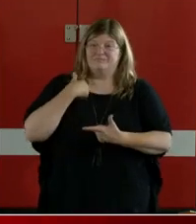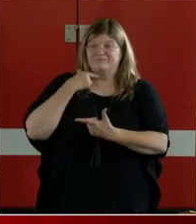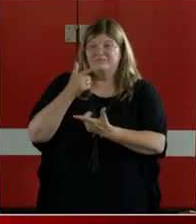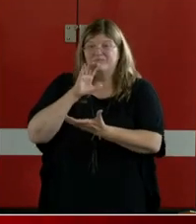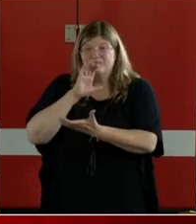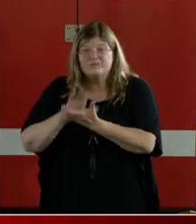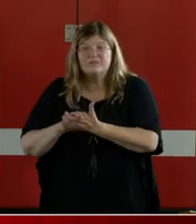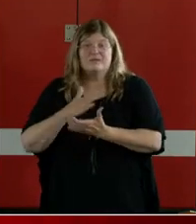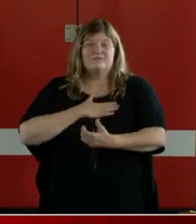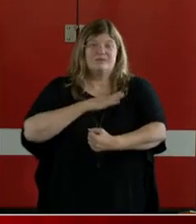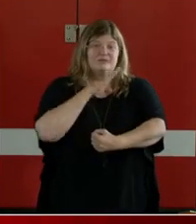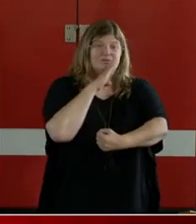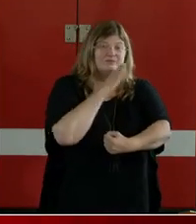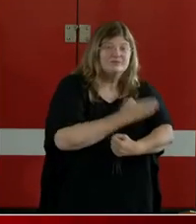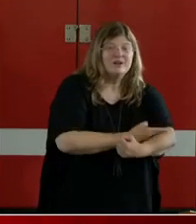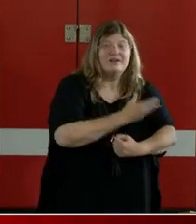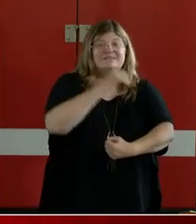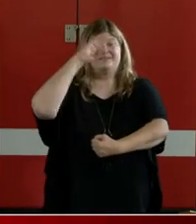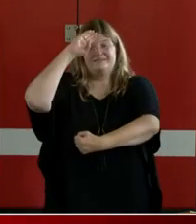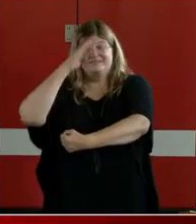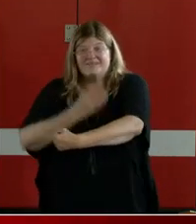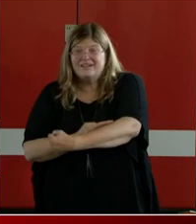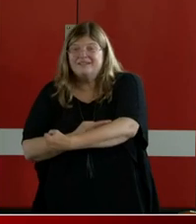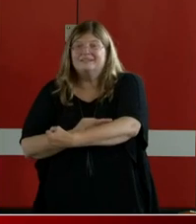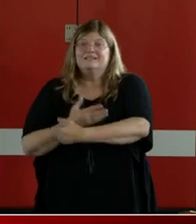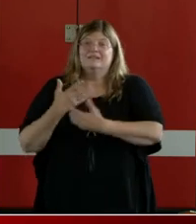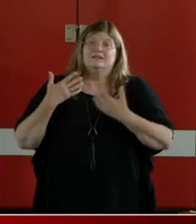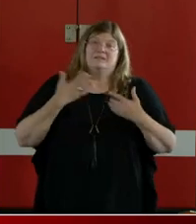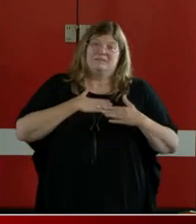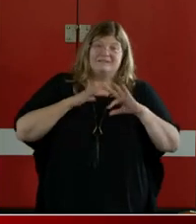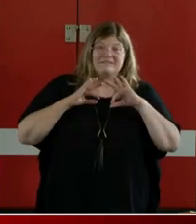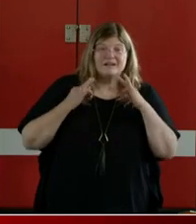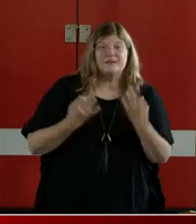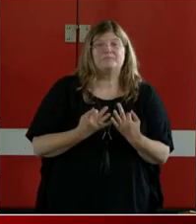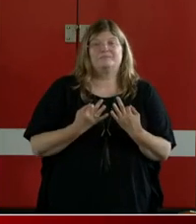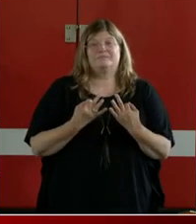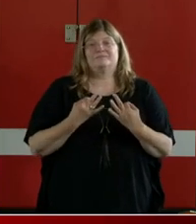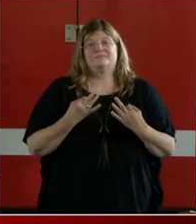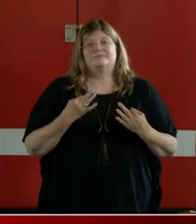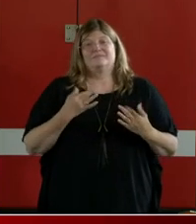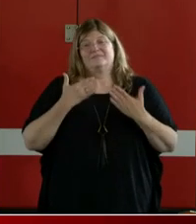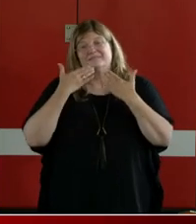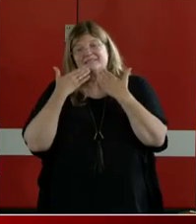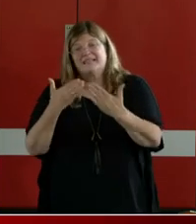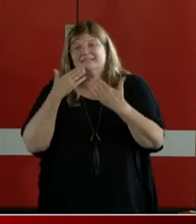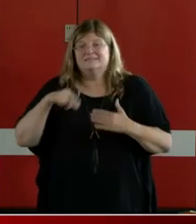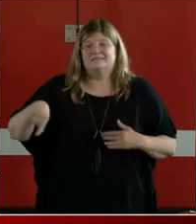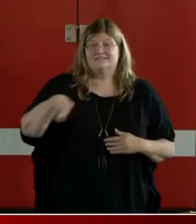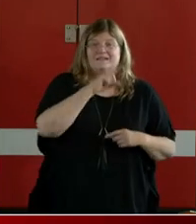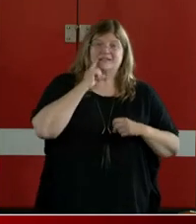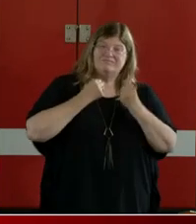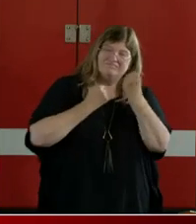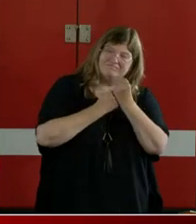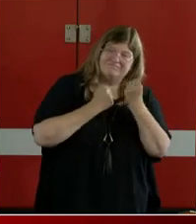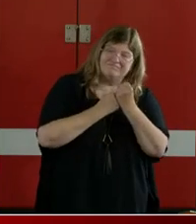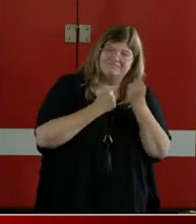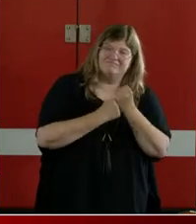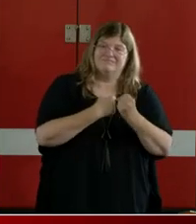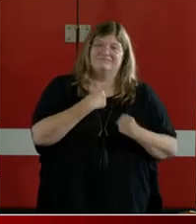sons Jack and Patrick, and daughter-in-law Stephanie. Thank you for your support and understanding.